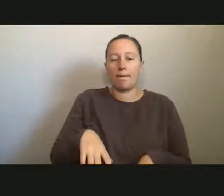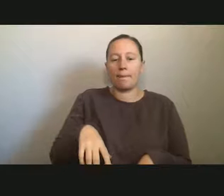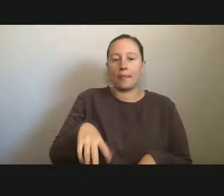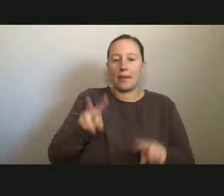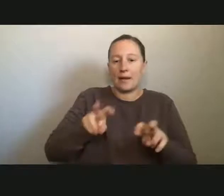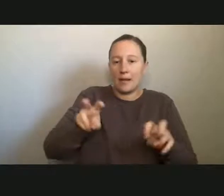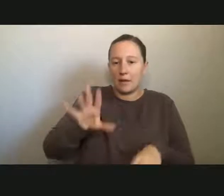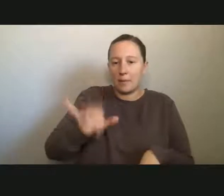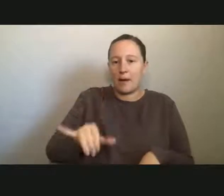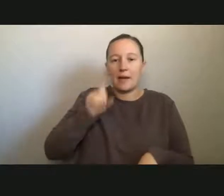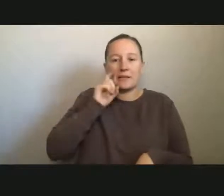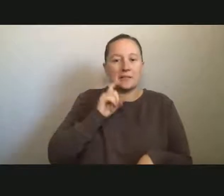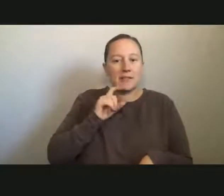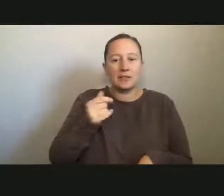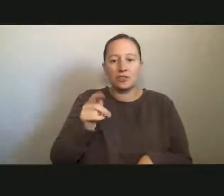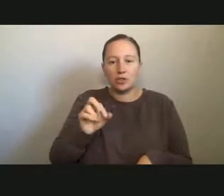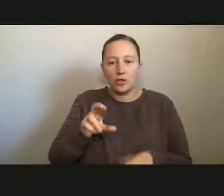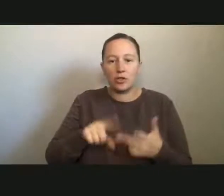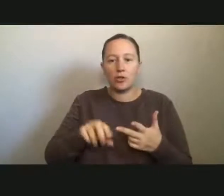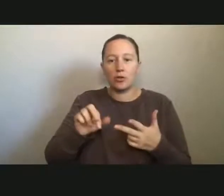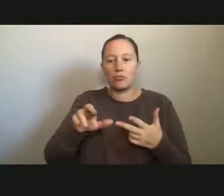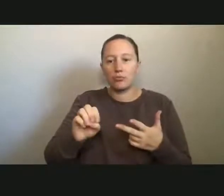race, and ethnicity.